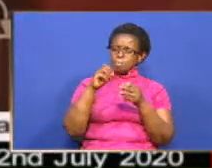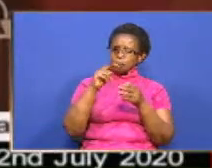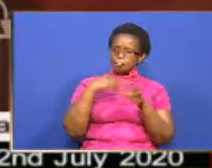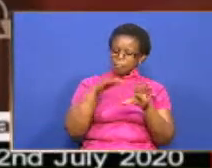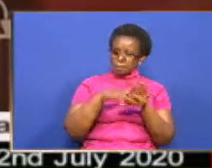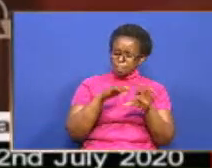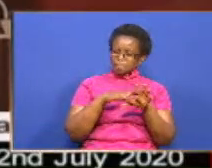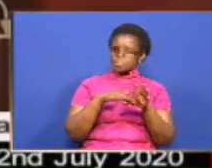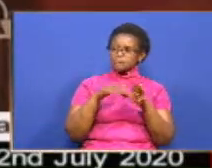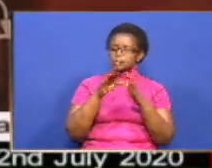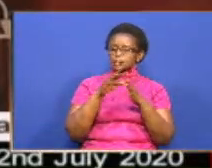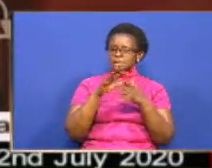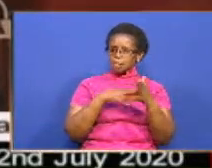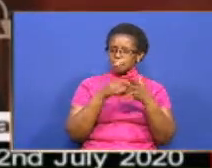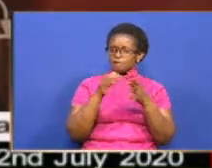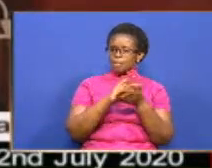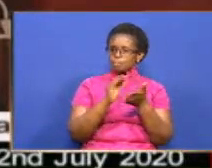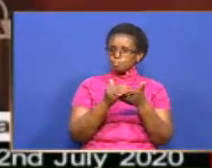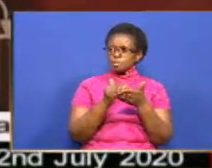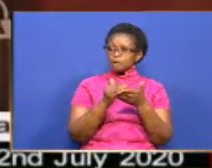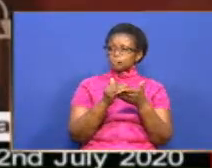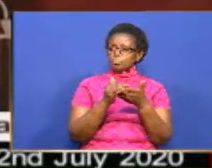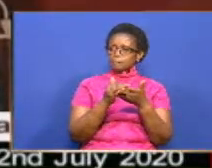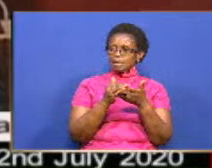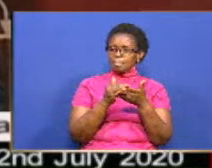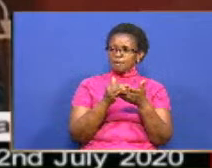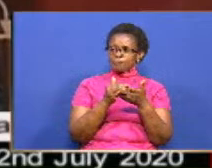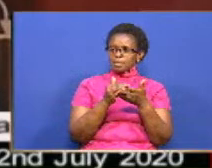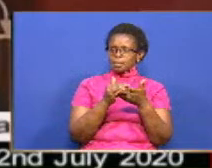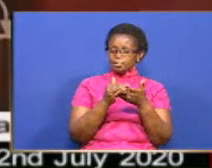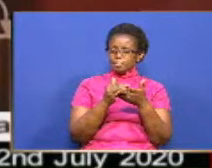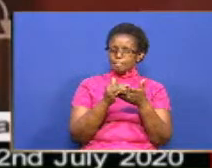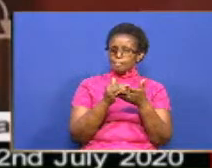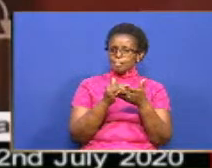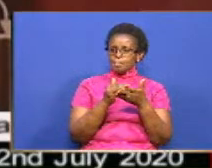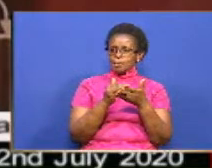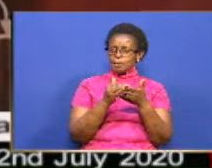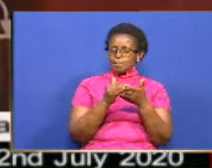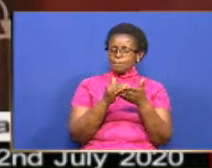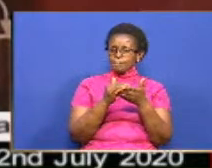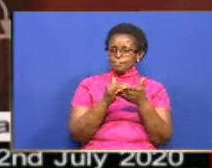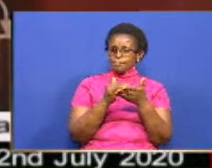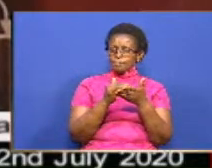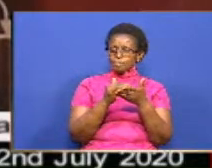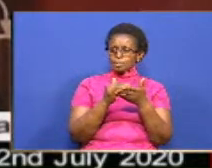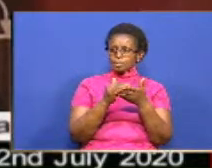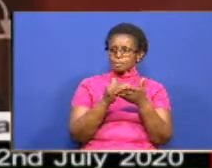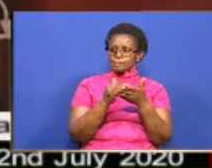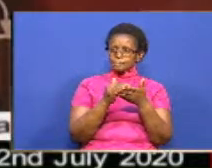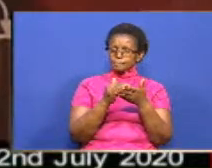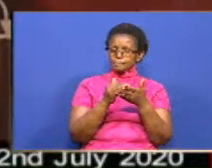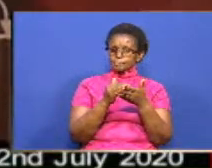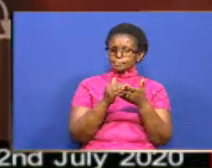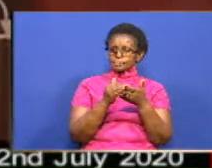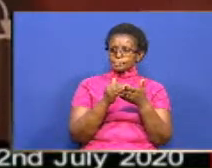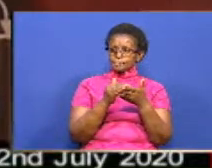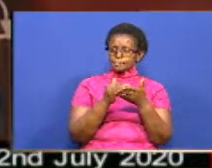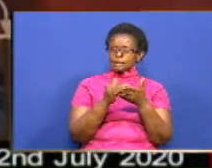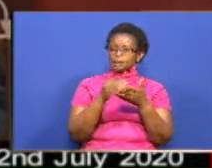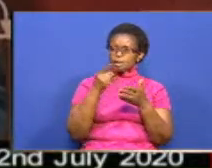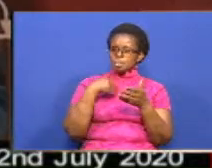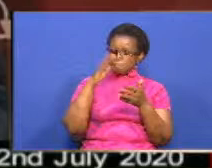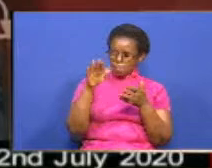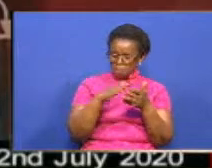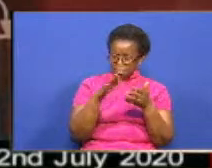Fund. B, Parliamentary Mortgage Staff Scheme Fund. C, Parliamentary Car